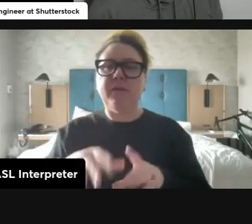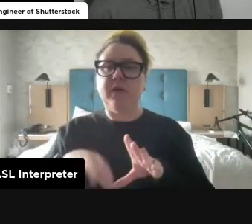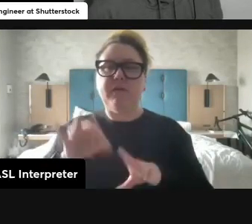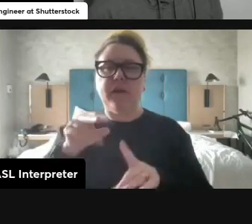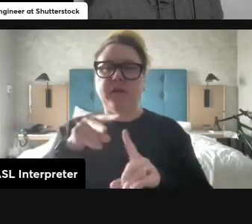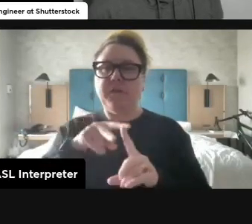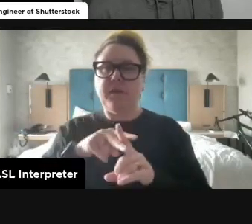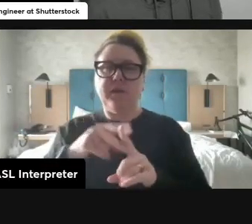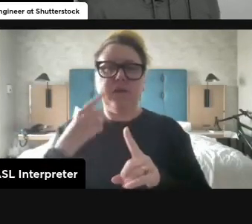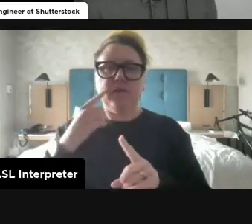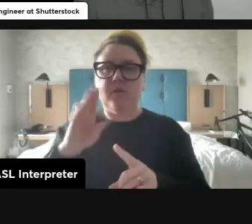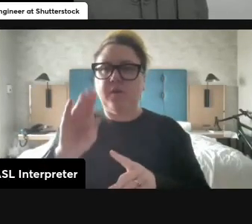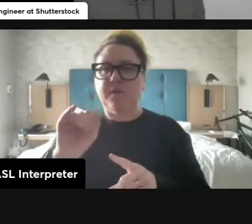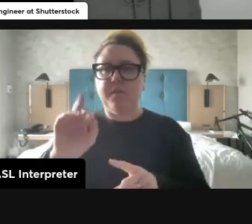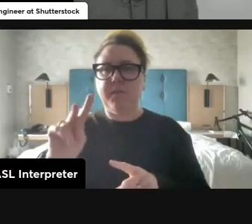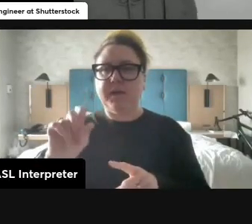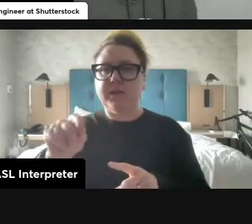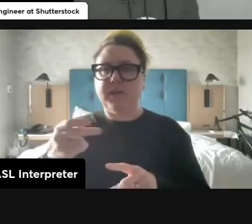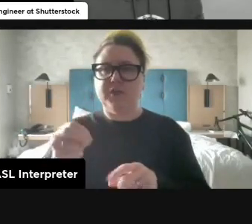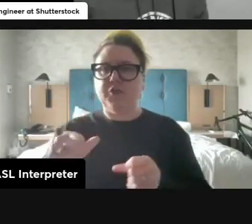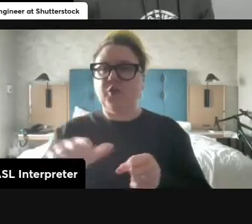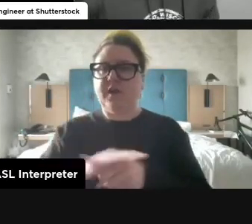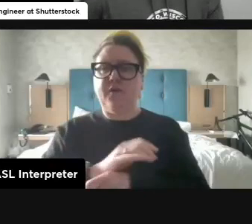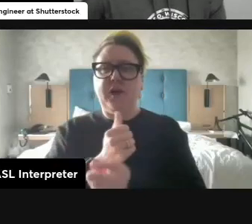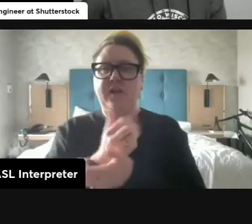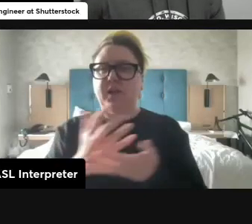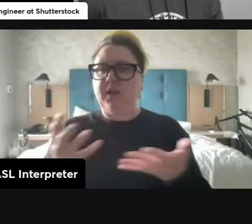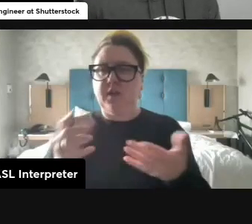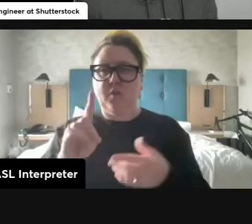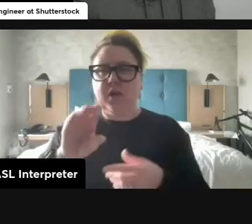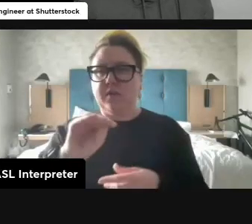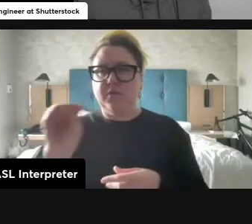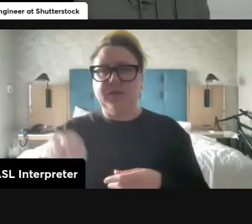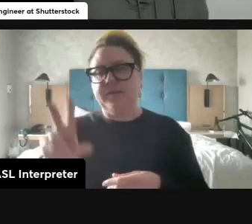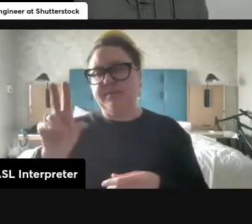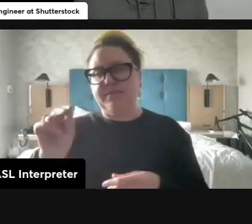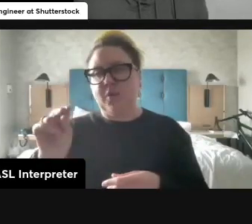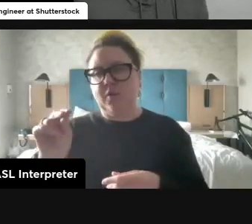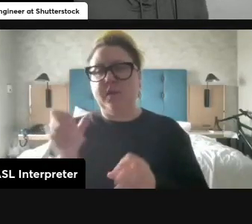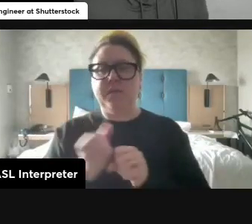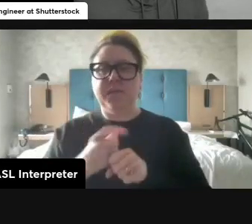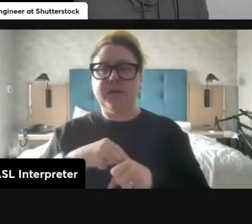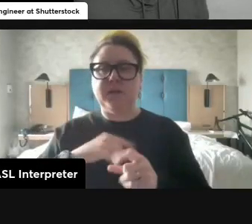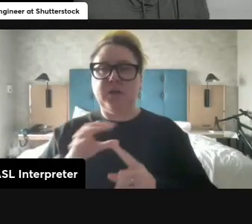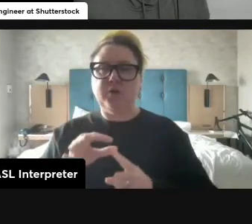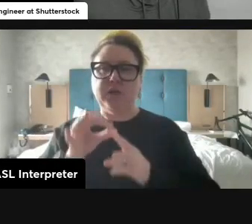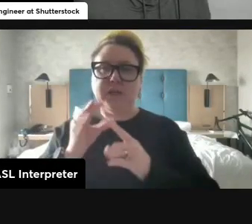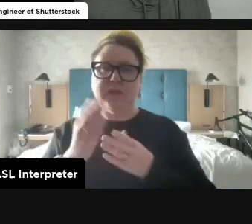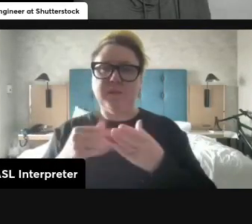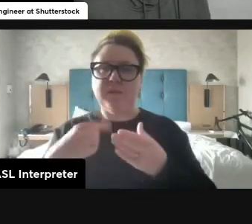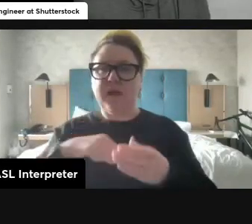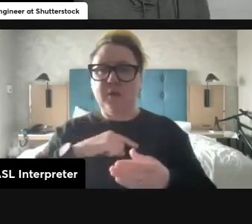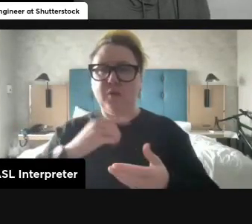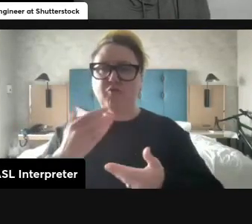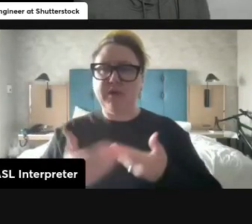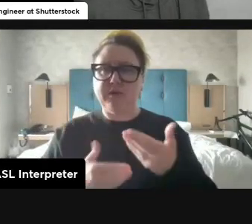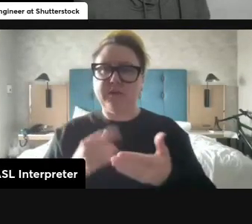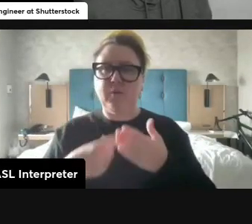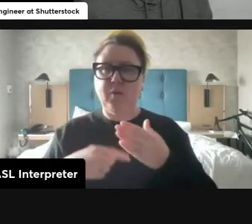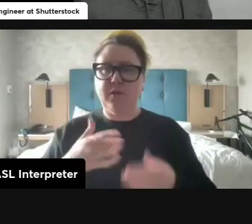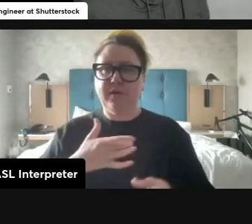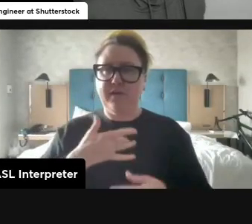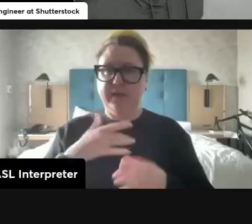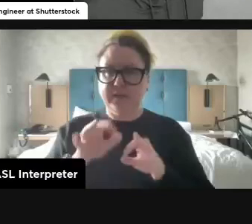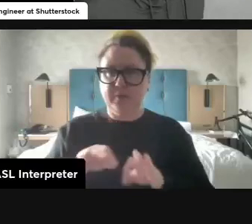that cover 100% of what we need to do, because that's what makes us unique is some of our processes and then what we feel is important to have